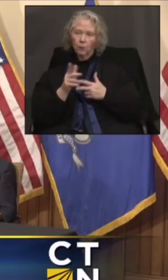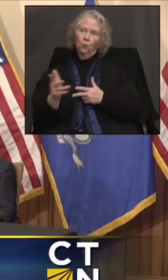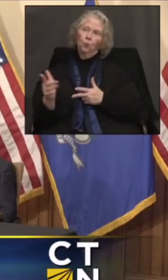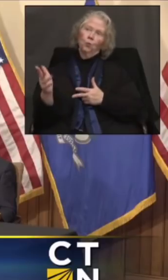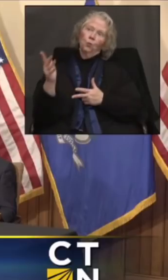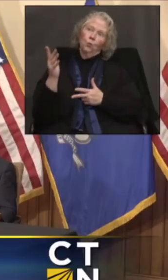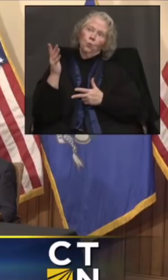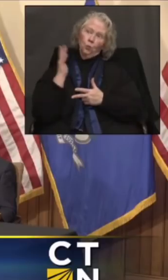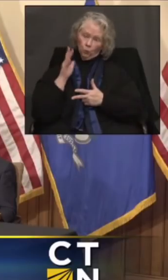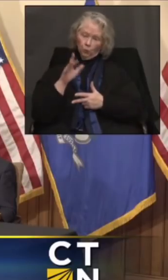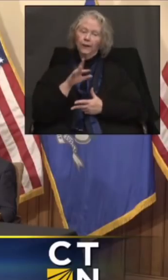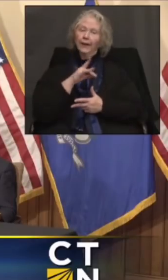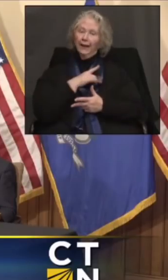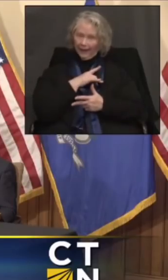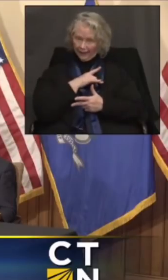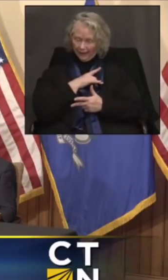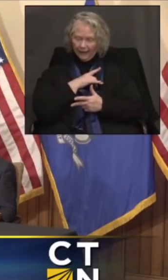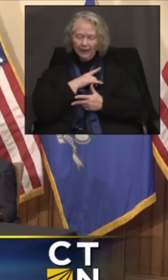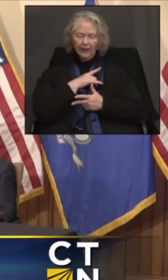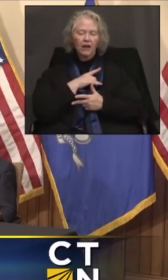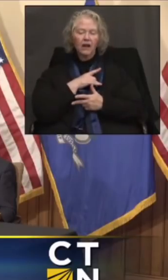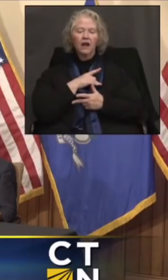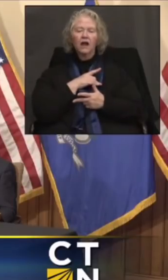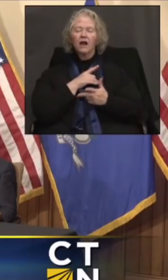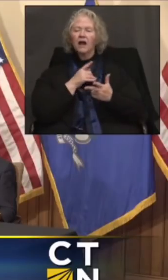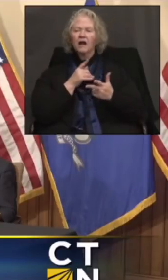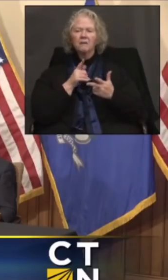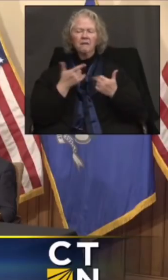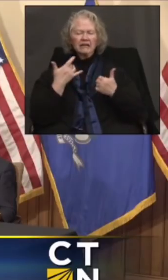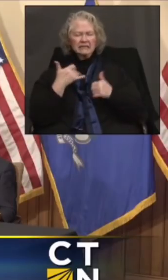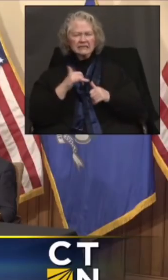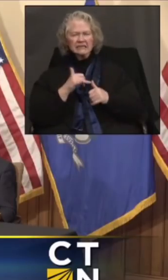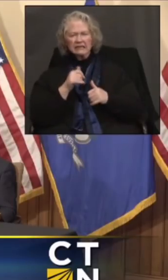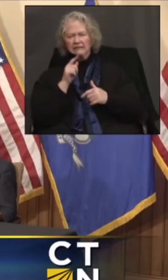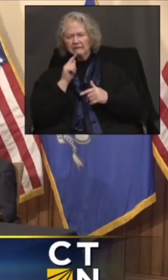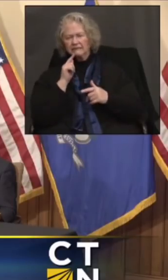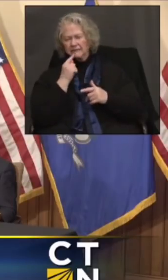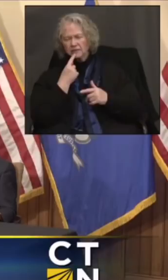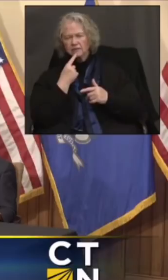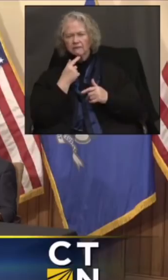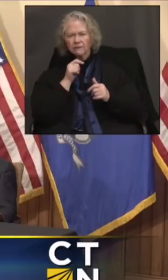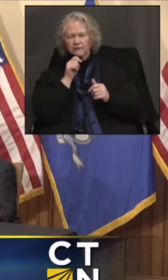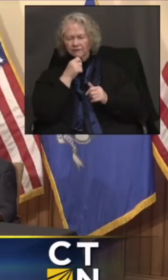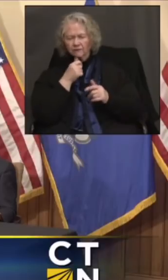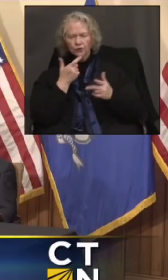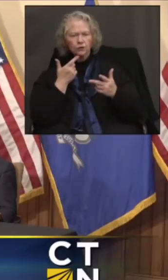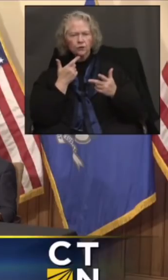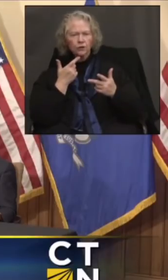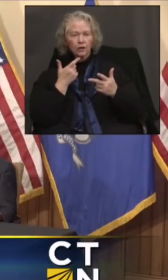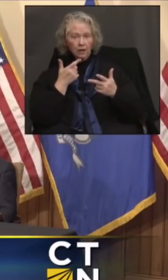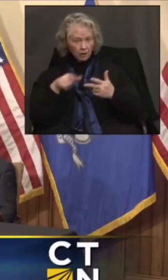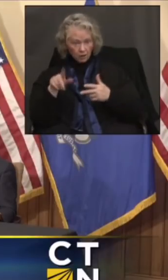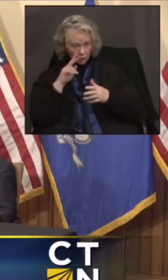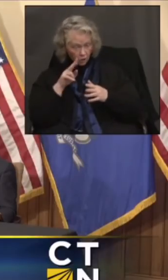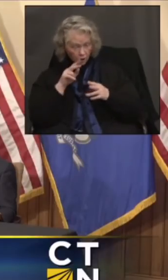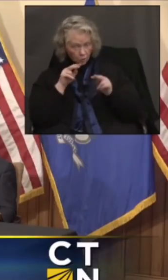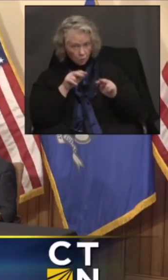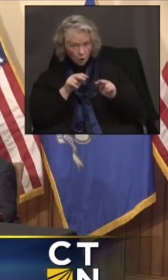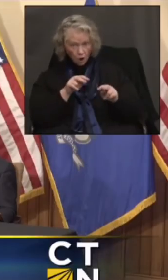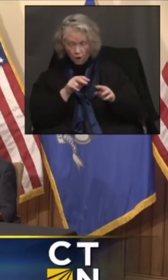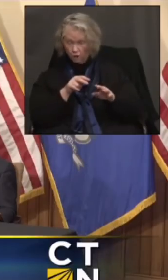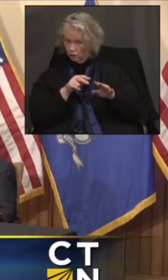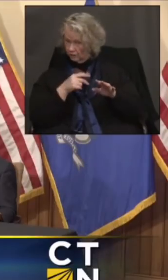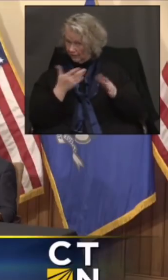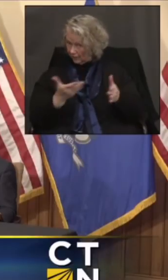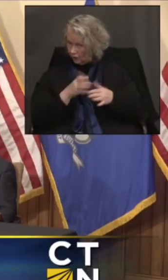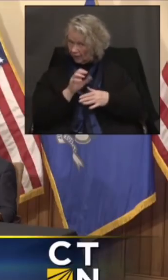seeing lots of side effects, some fairly severe months later. So I was wondering, in Connecticut, both, are there metrics that